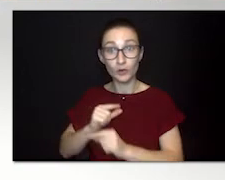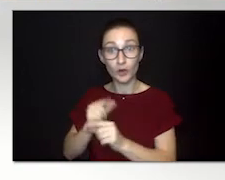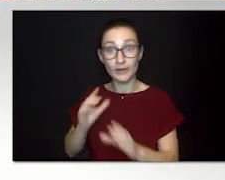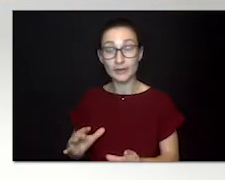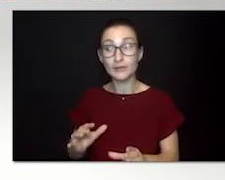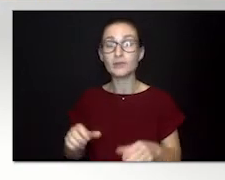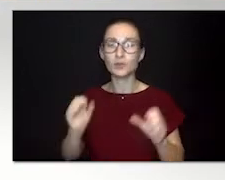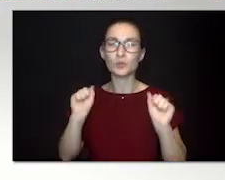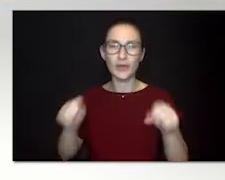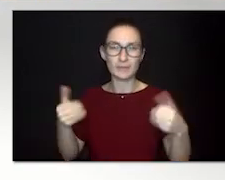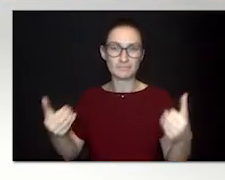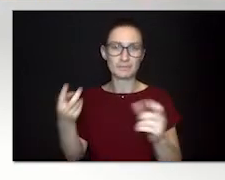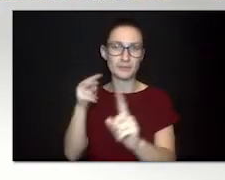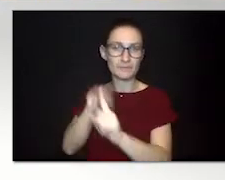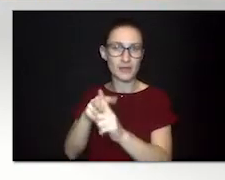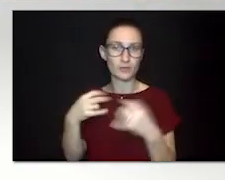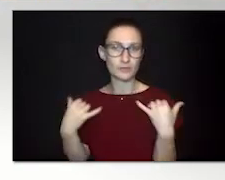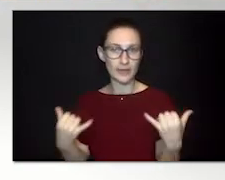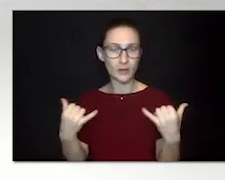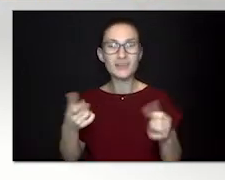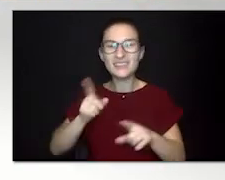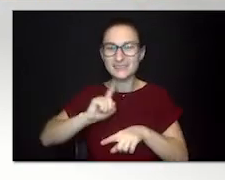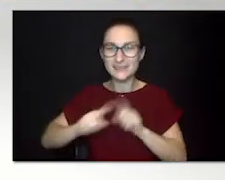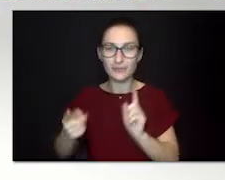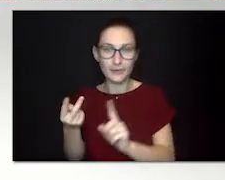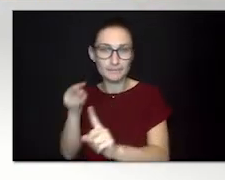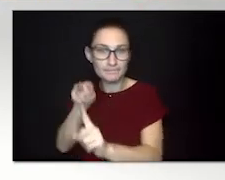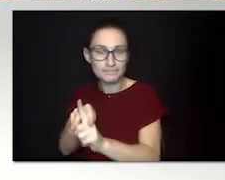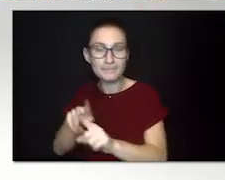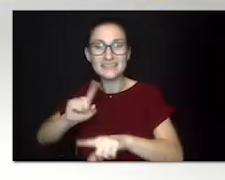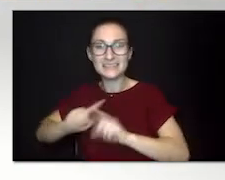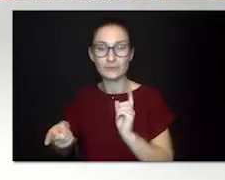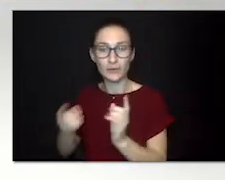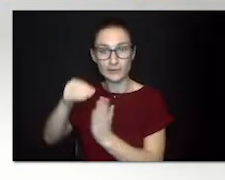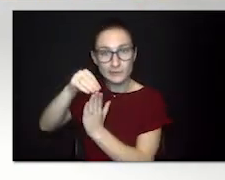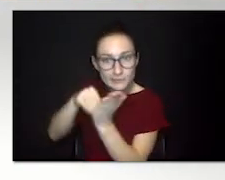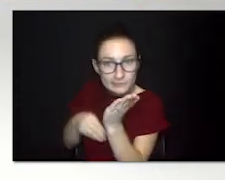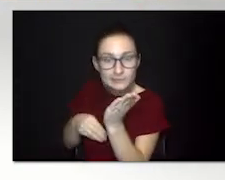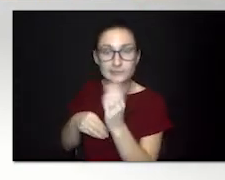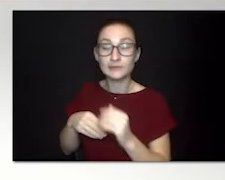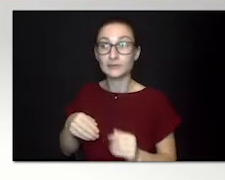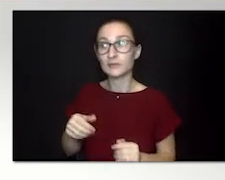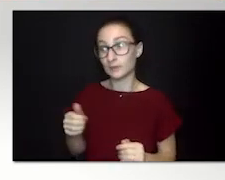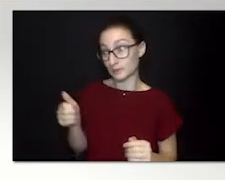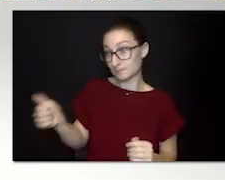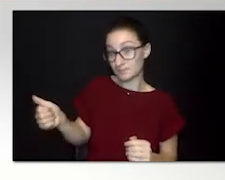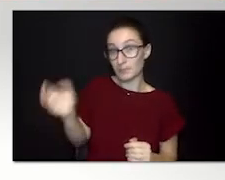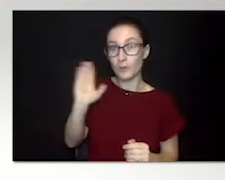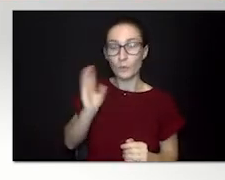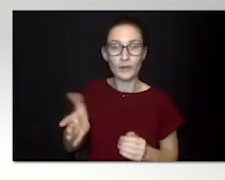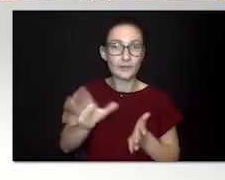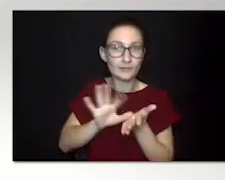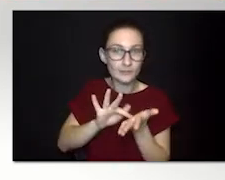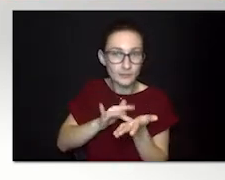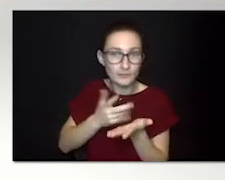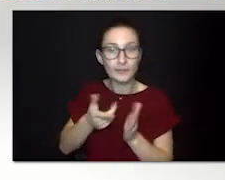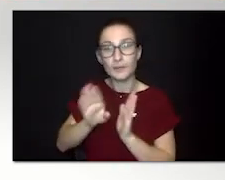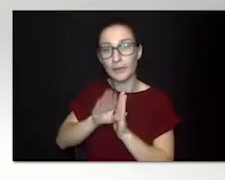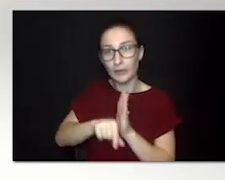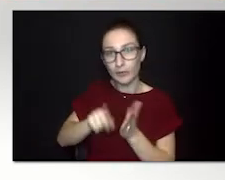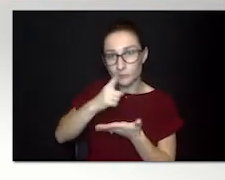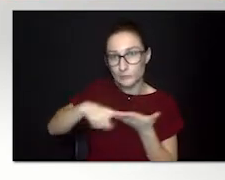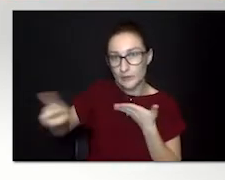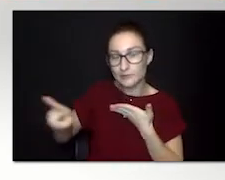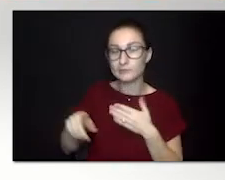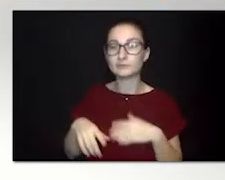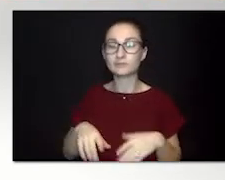file now for a standby guardian. So it's a separate petition and application, and they go through the fingerprinting process, the background checks, but you can